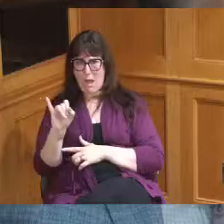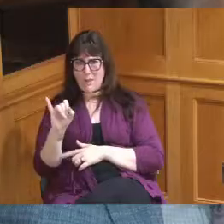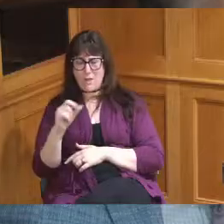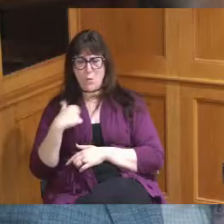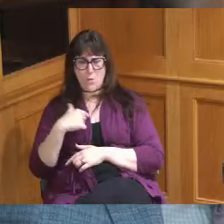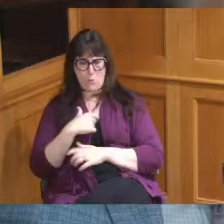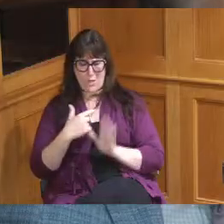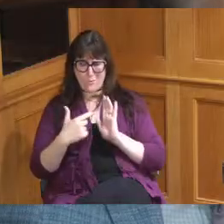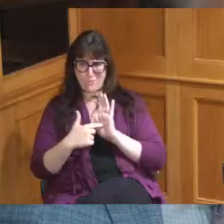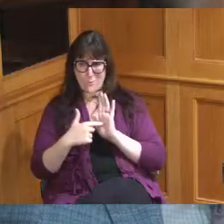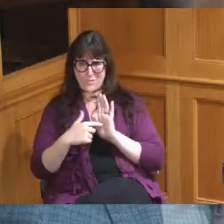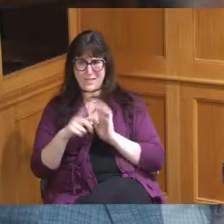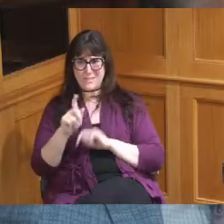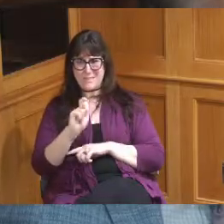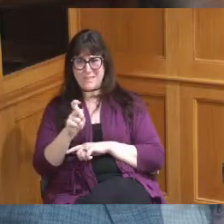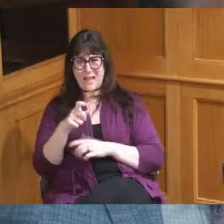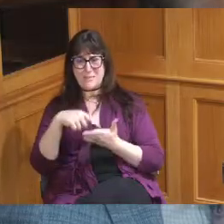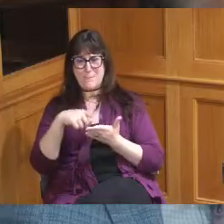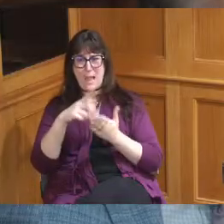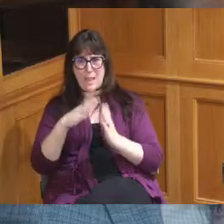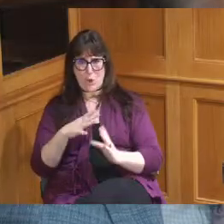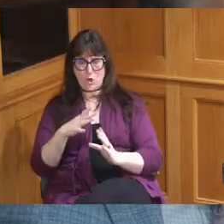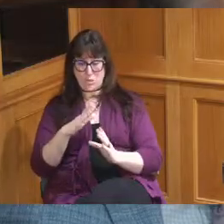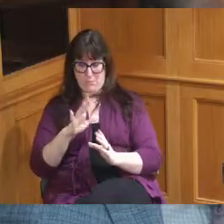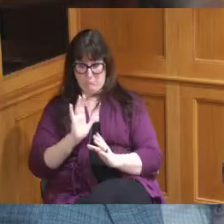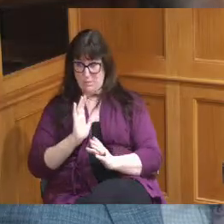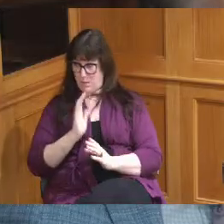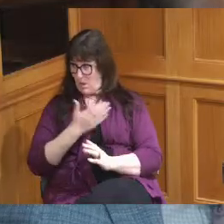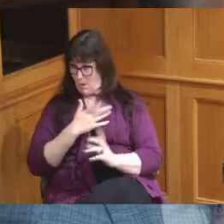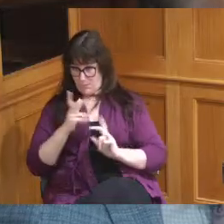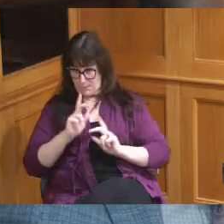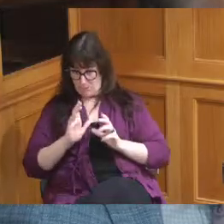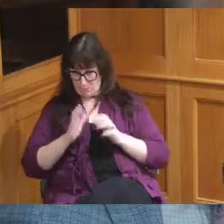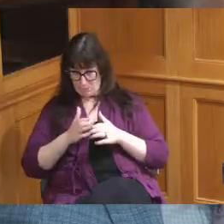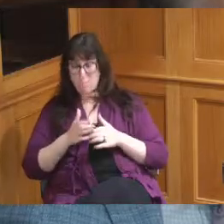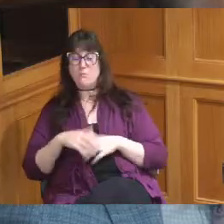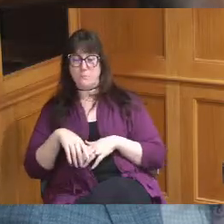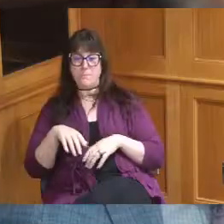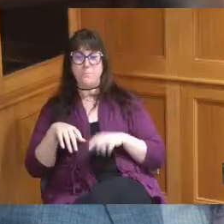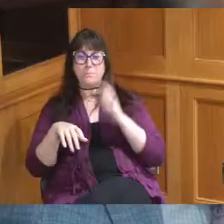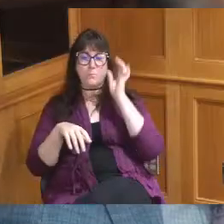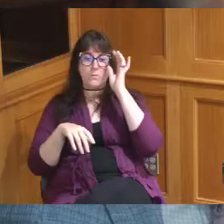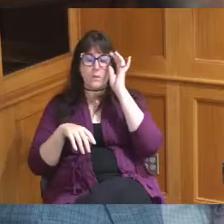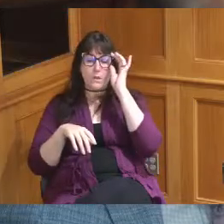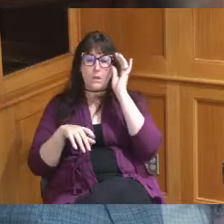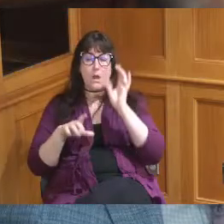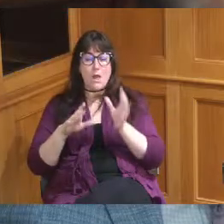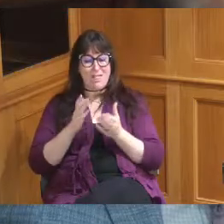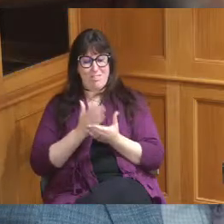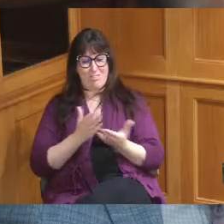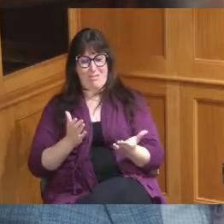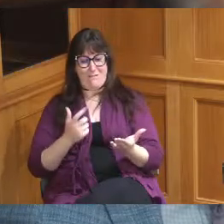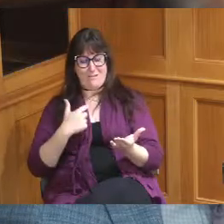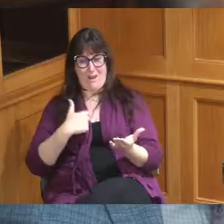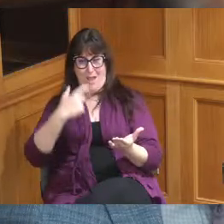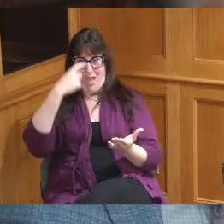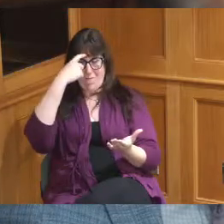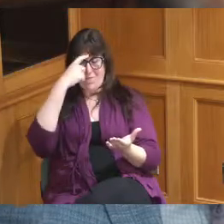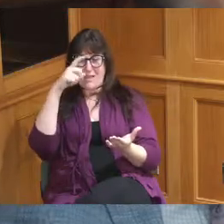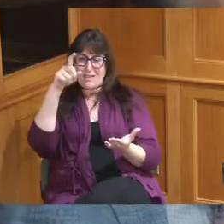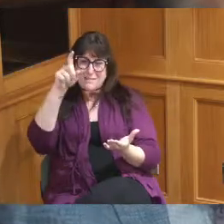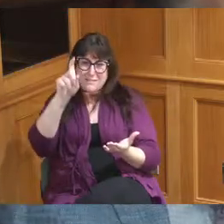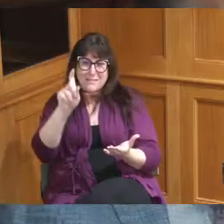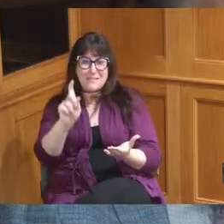we are representing the taxpayers, that's our portion of taxpayers, there are some things that I think need to